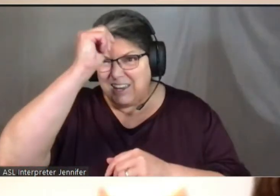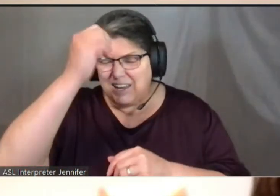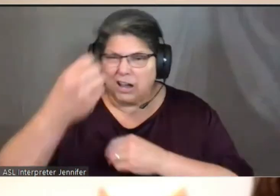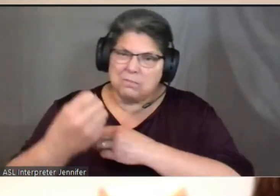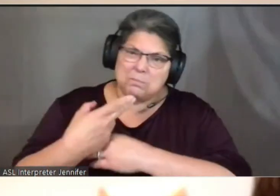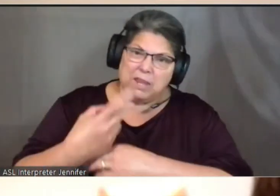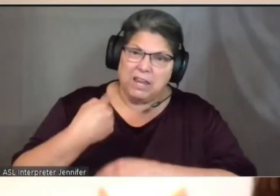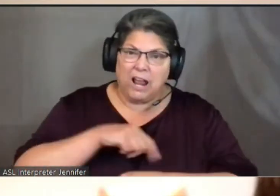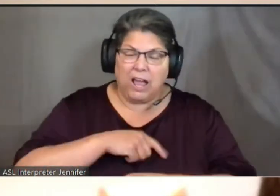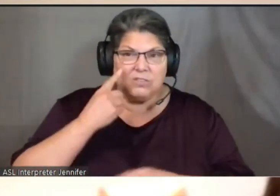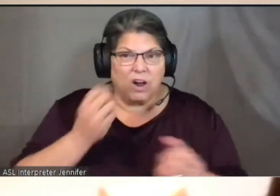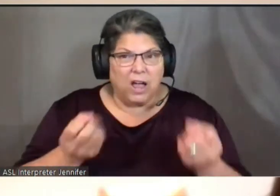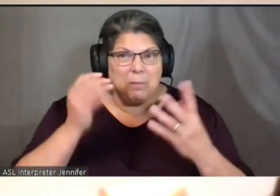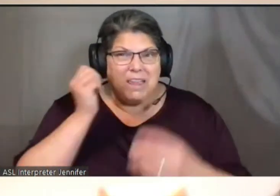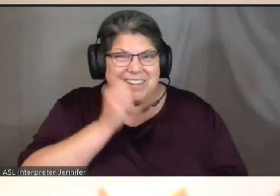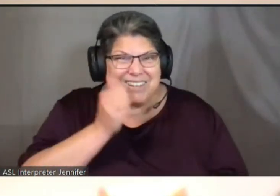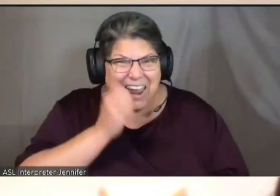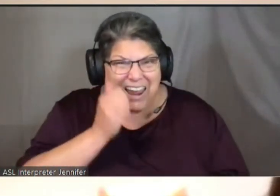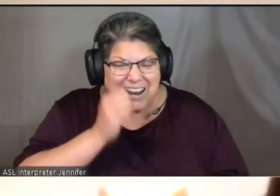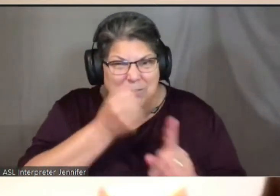daily cases with over